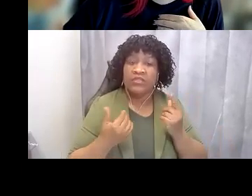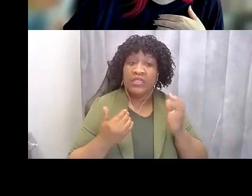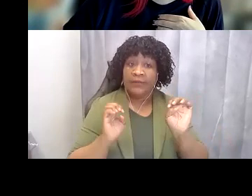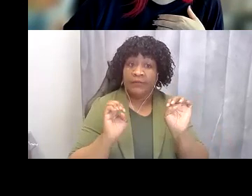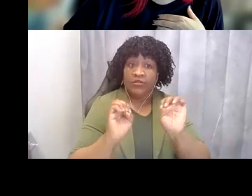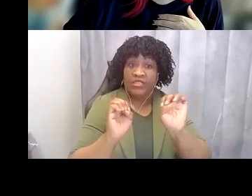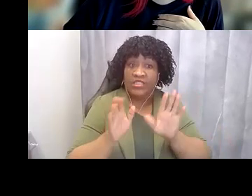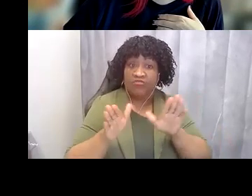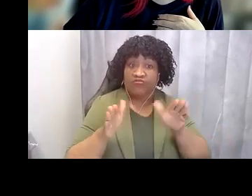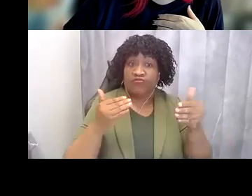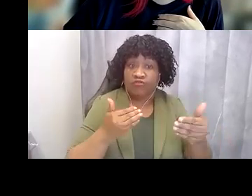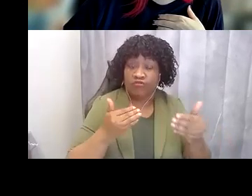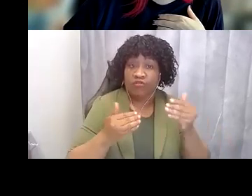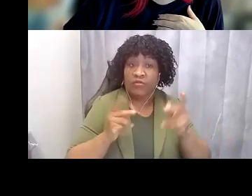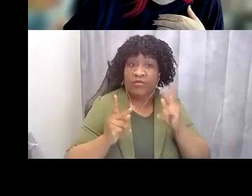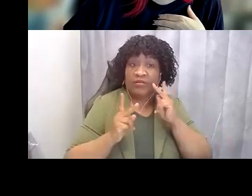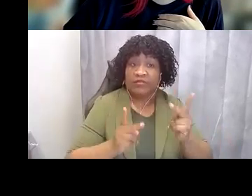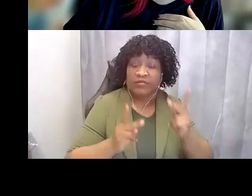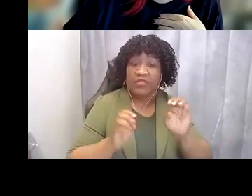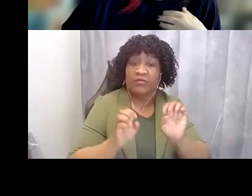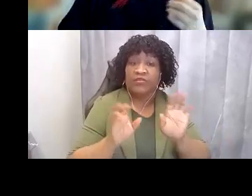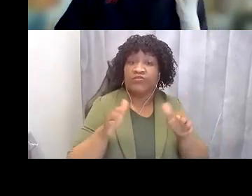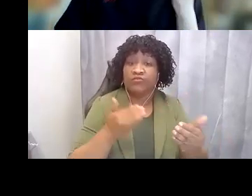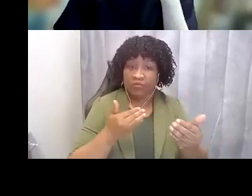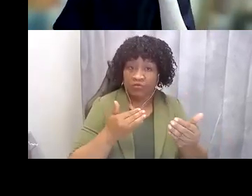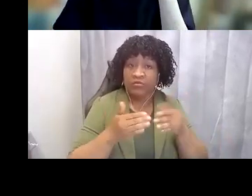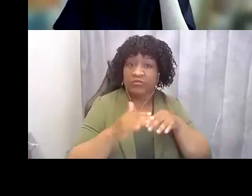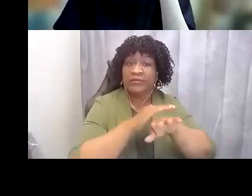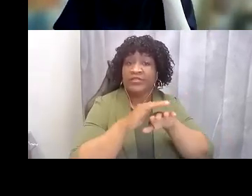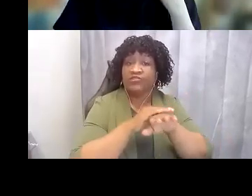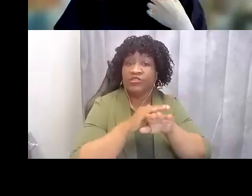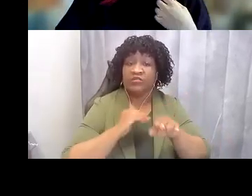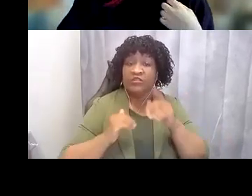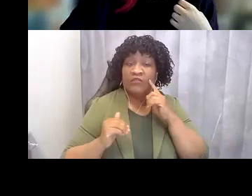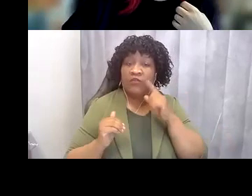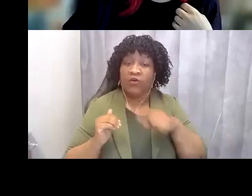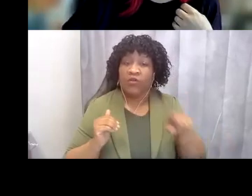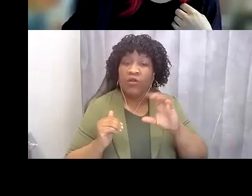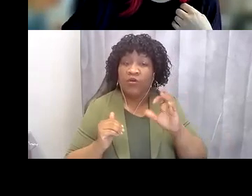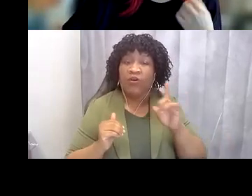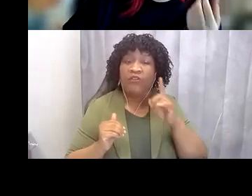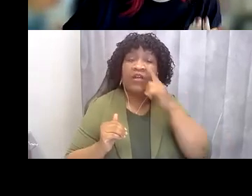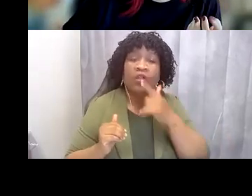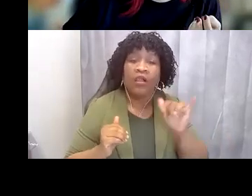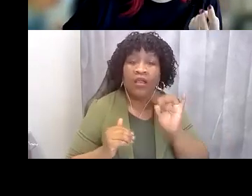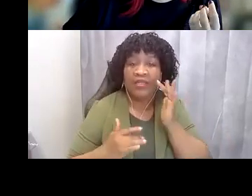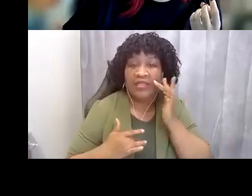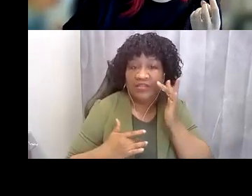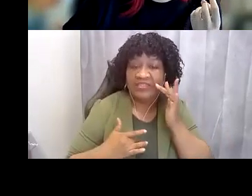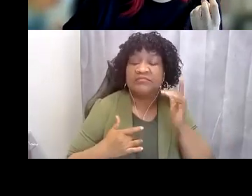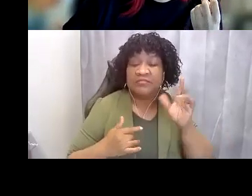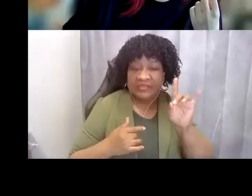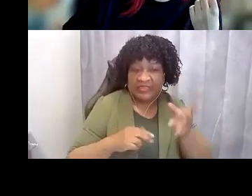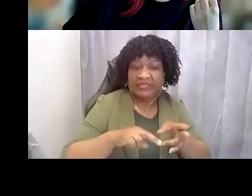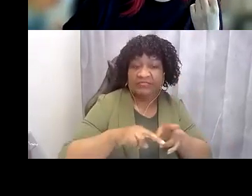Emergency room visits and admissions to emergency rooms for COVID-like illnesses have increased in the last